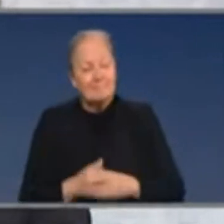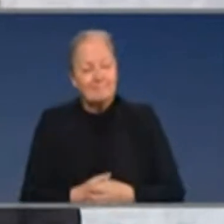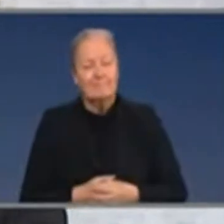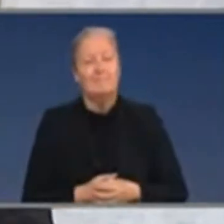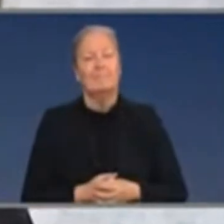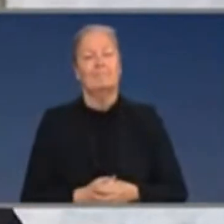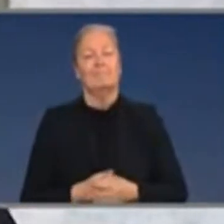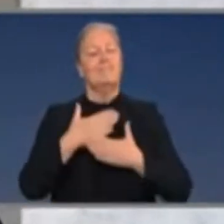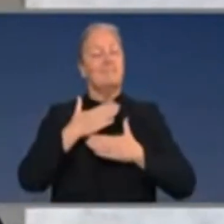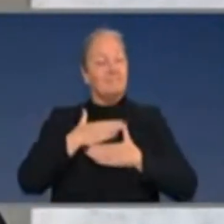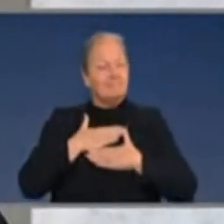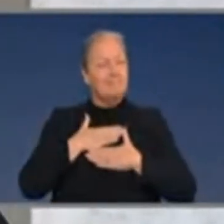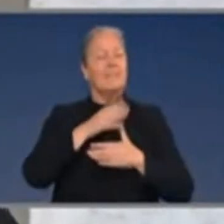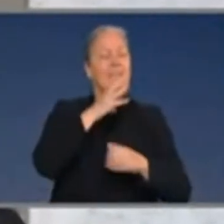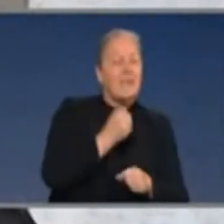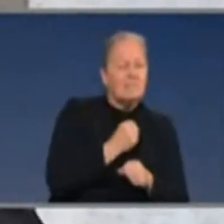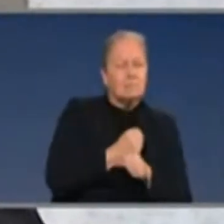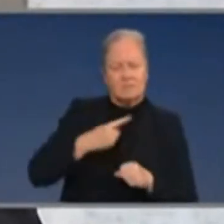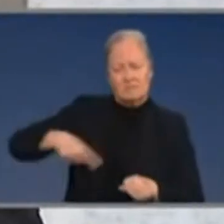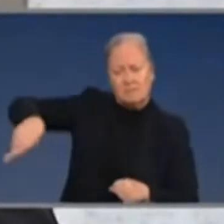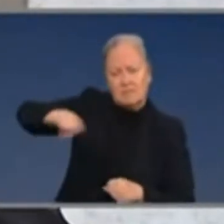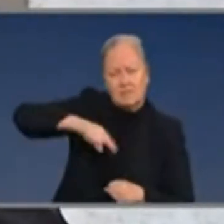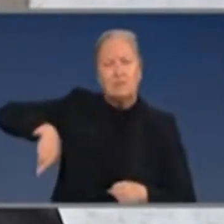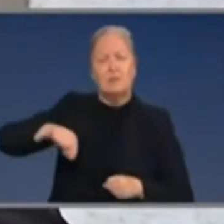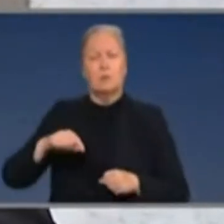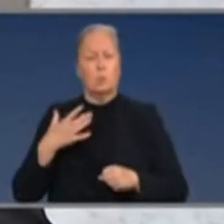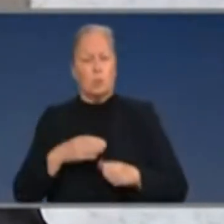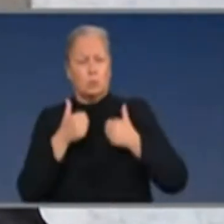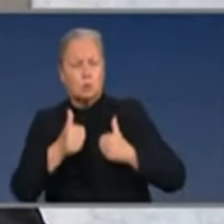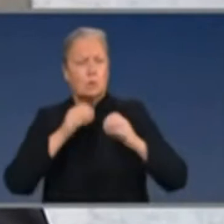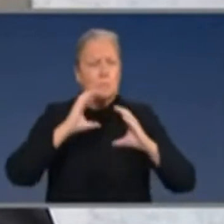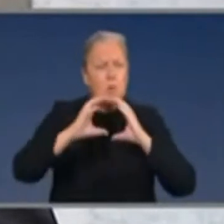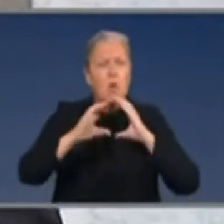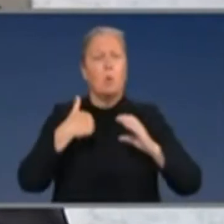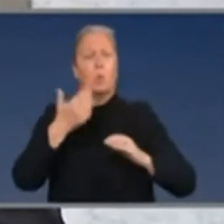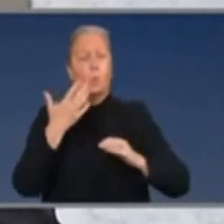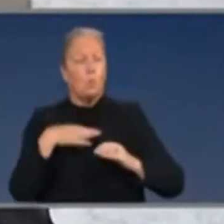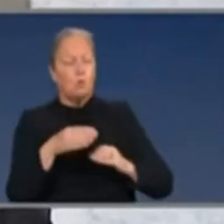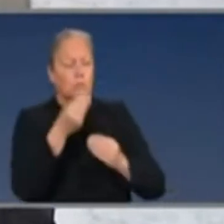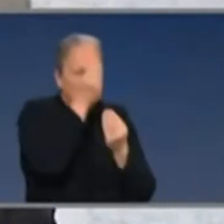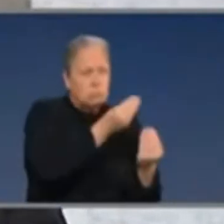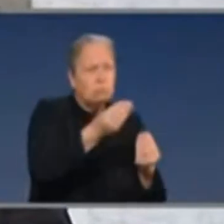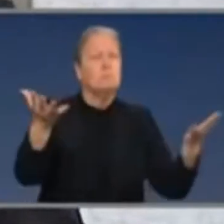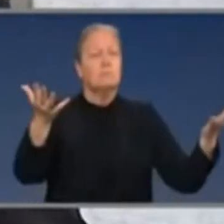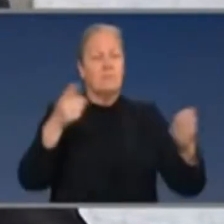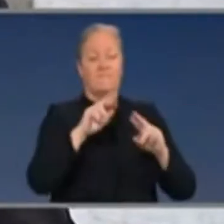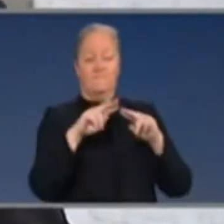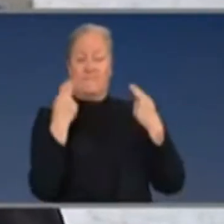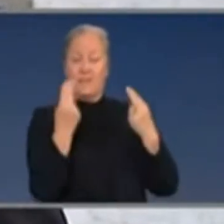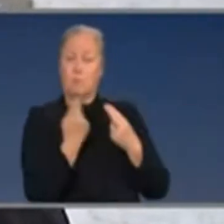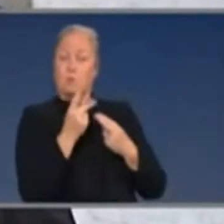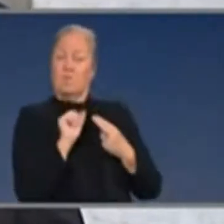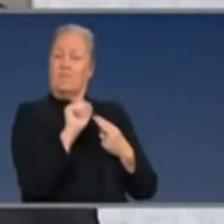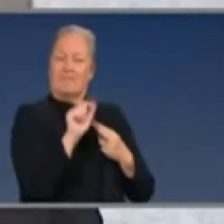Service Australia and the other communications mechanisms, to reach out proactively to every single family contact of those who are involved in that